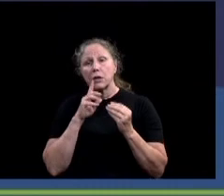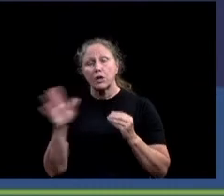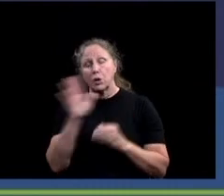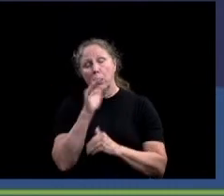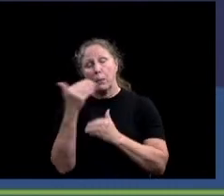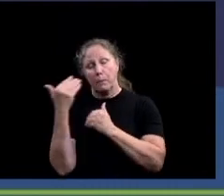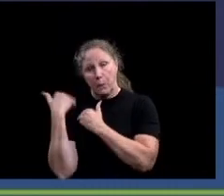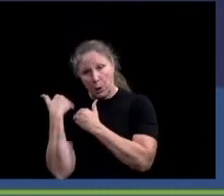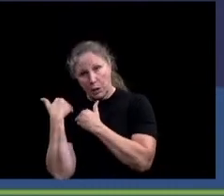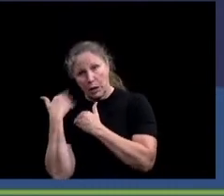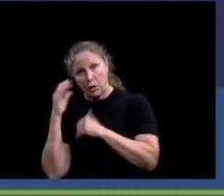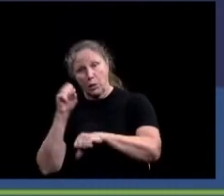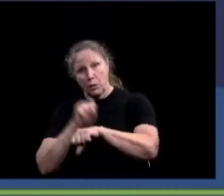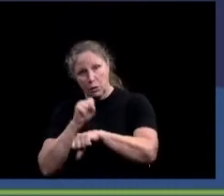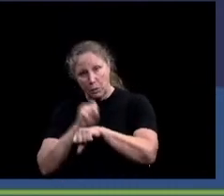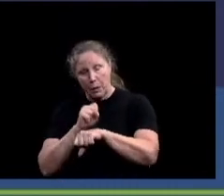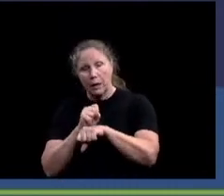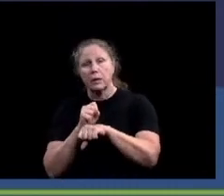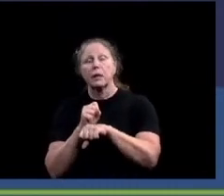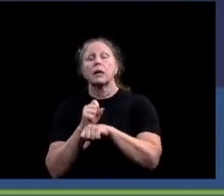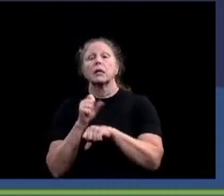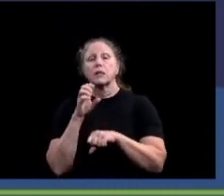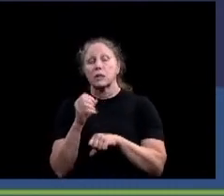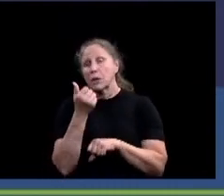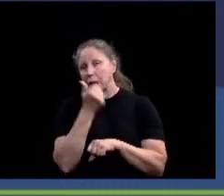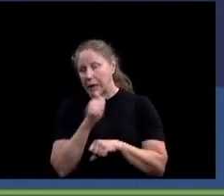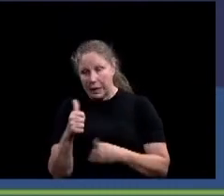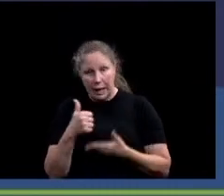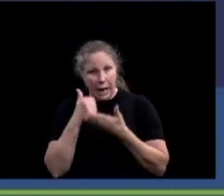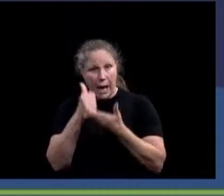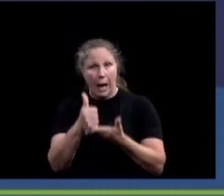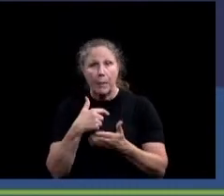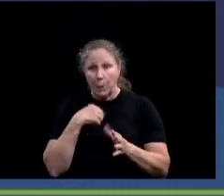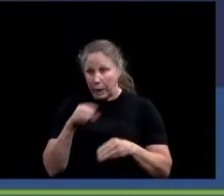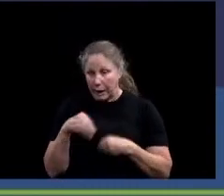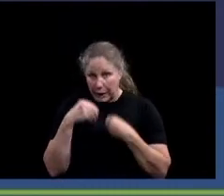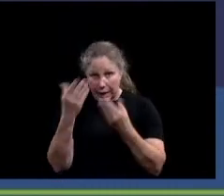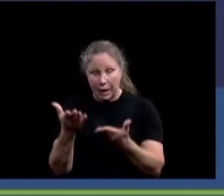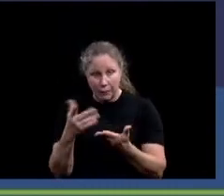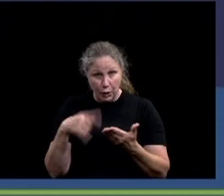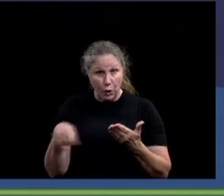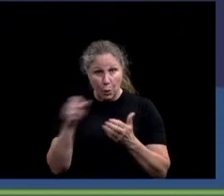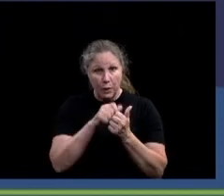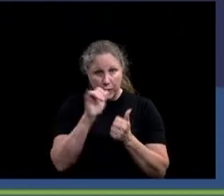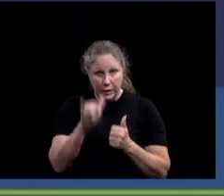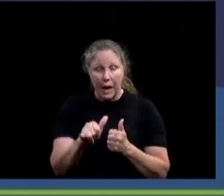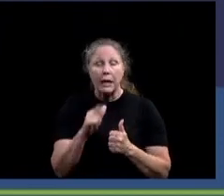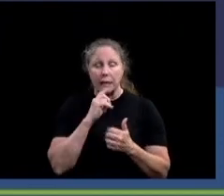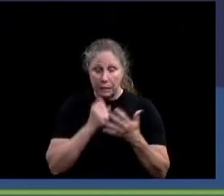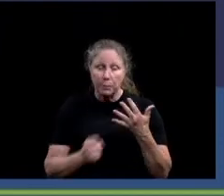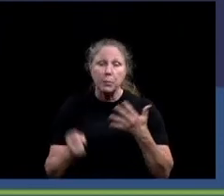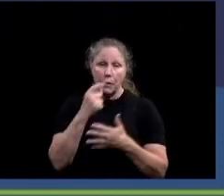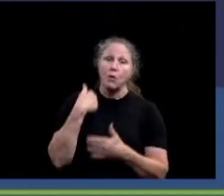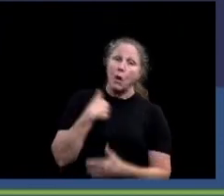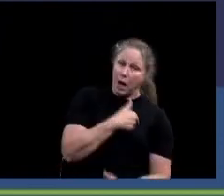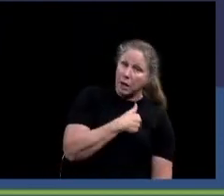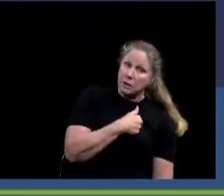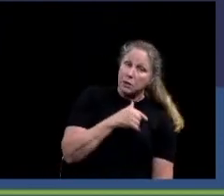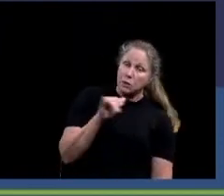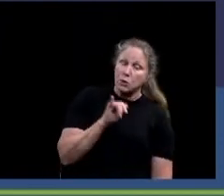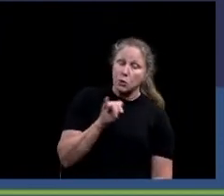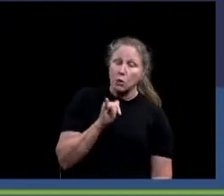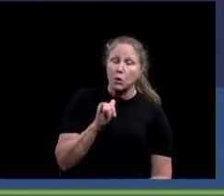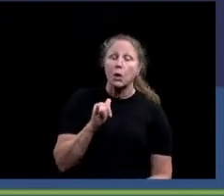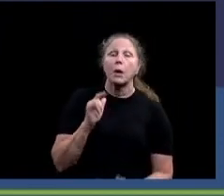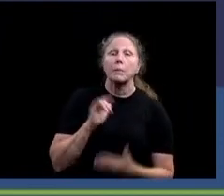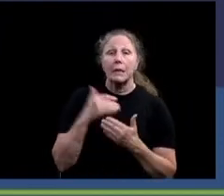any assistance that we can get to help you all with that is a priority for us because wellness of our city is our goal, period.